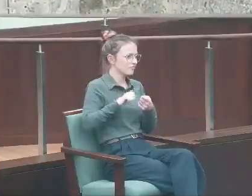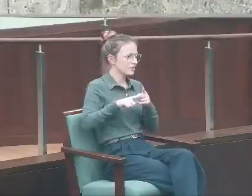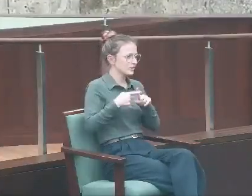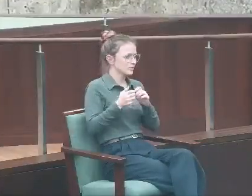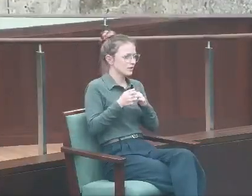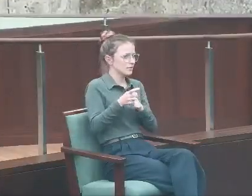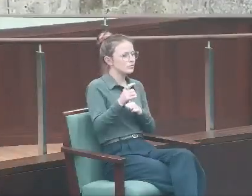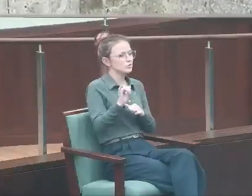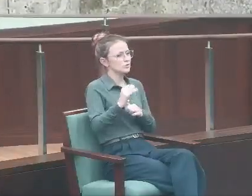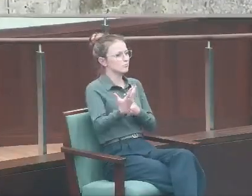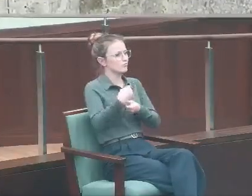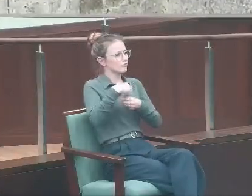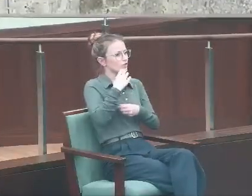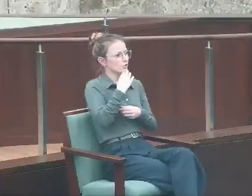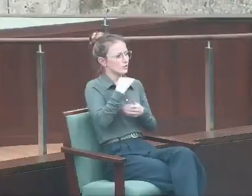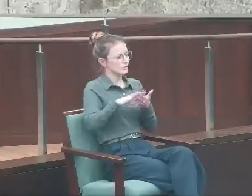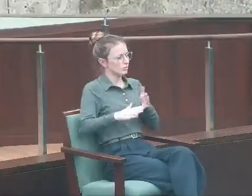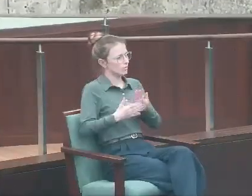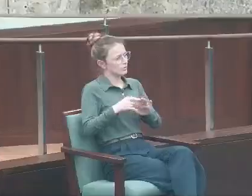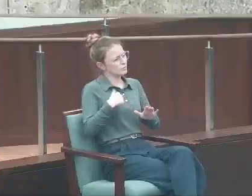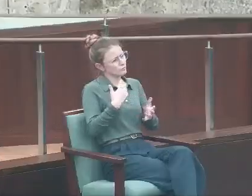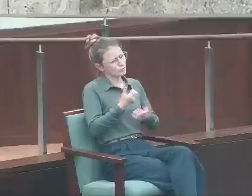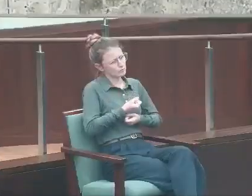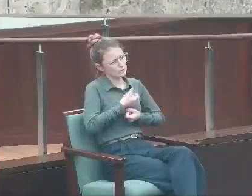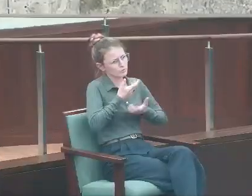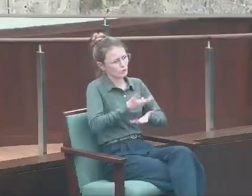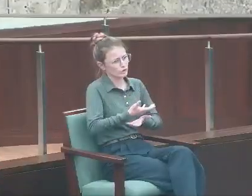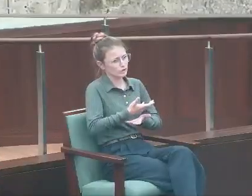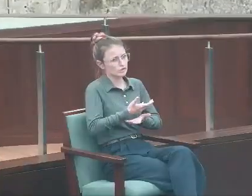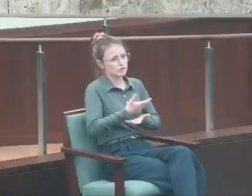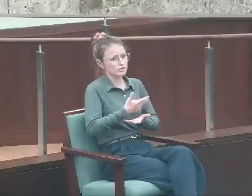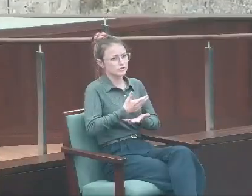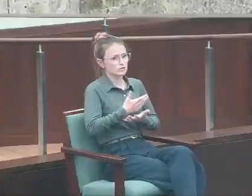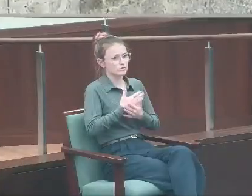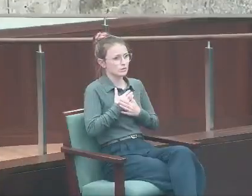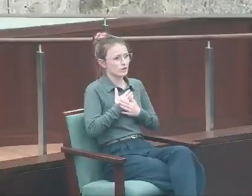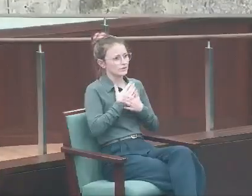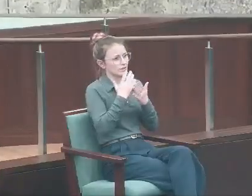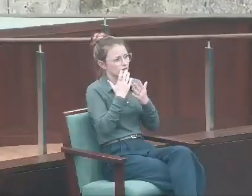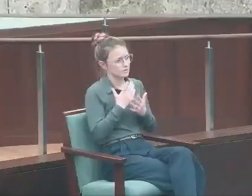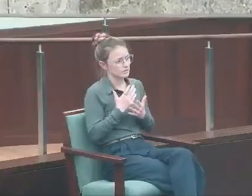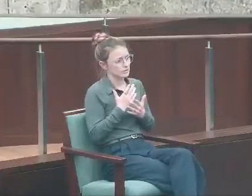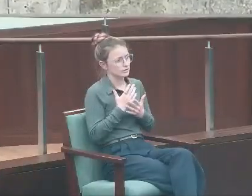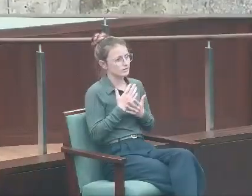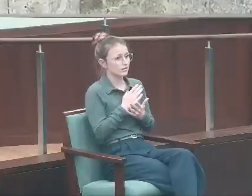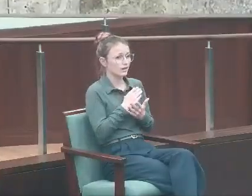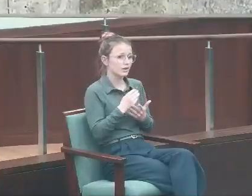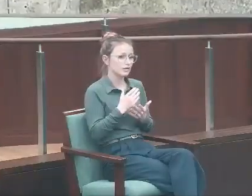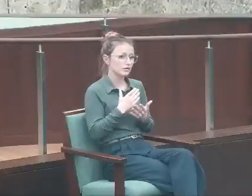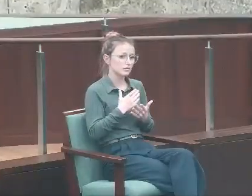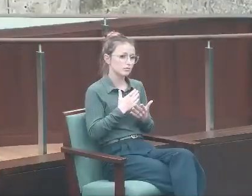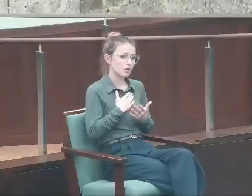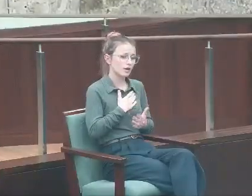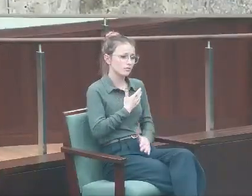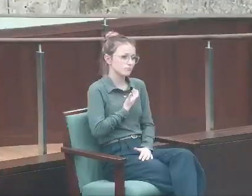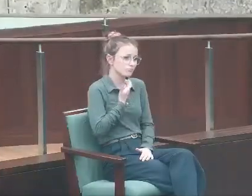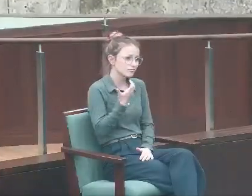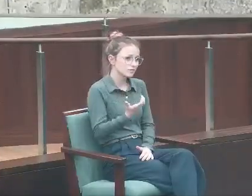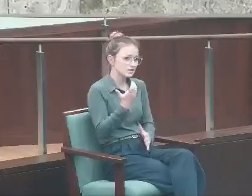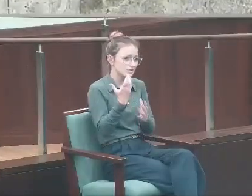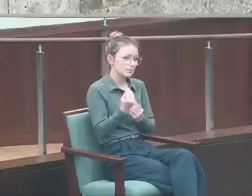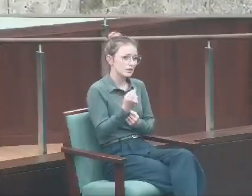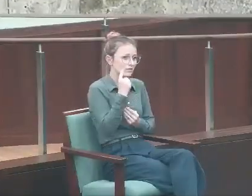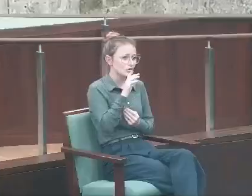Jewish community, I want to express my deep personal sadness, as well as my heartfelt sympathy for his